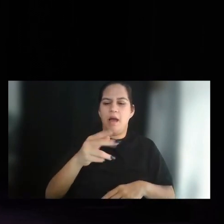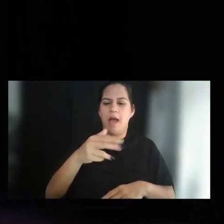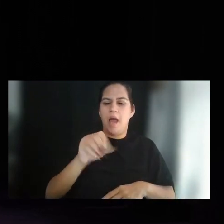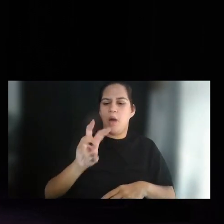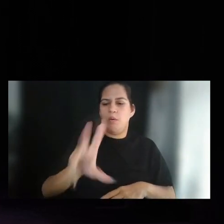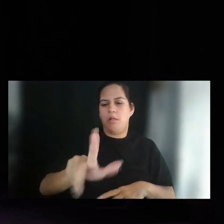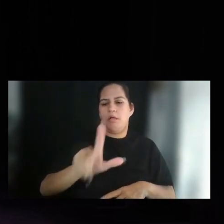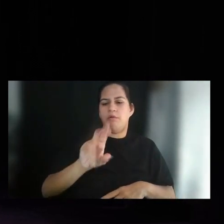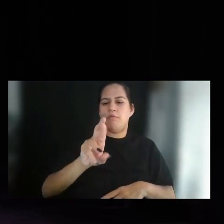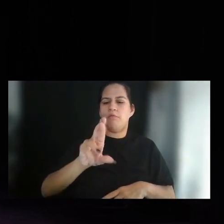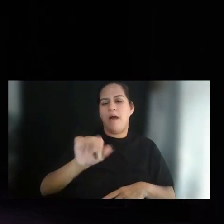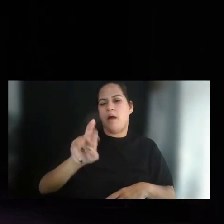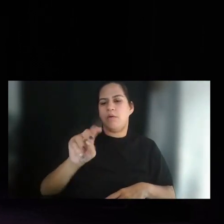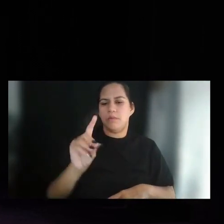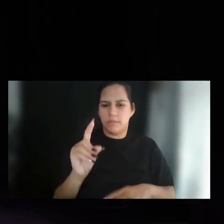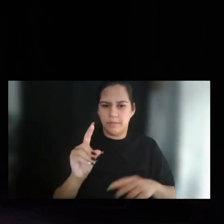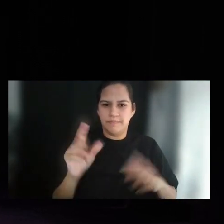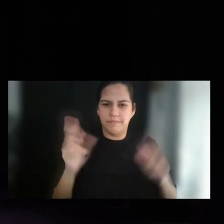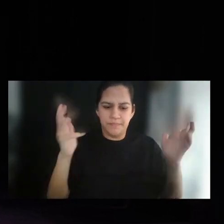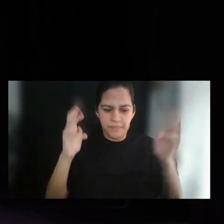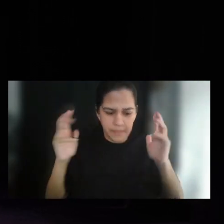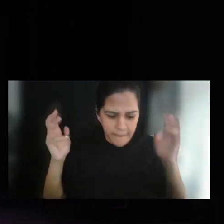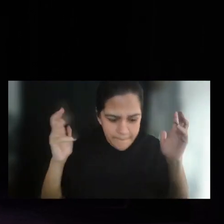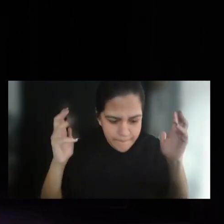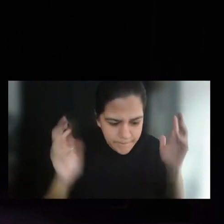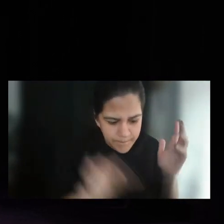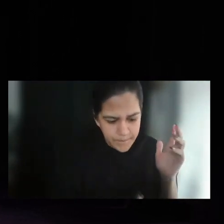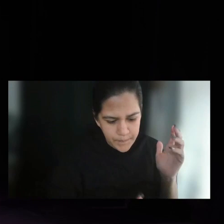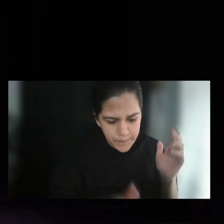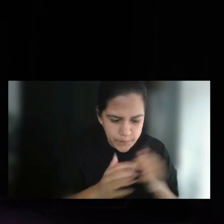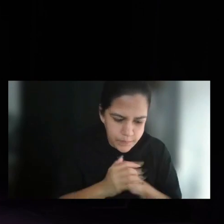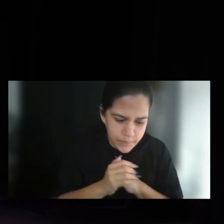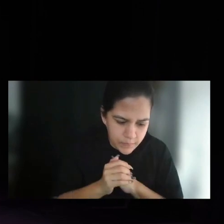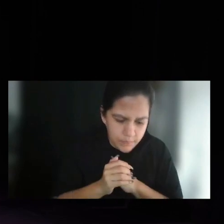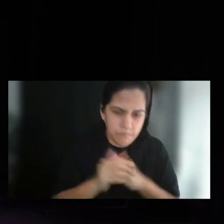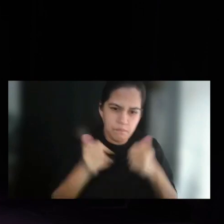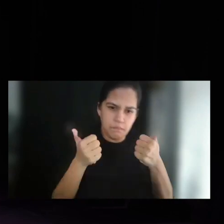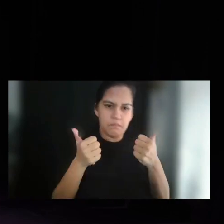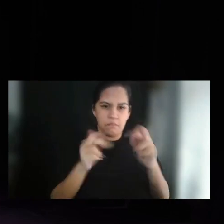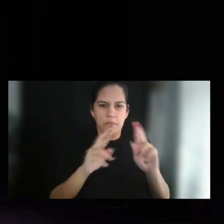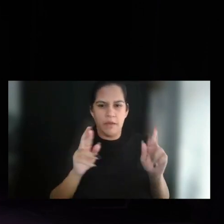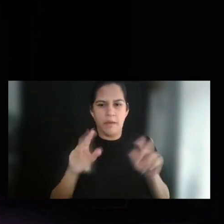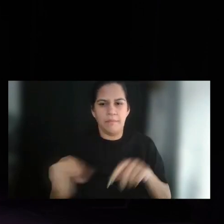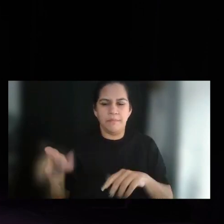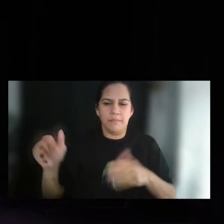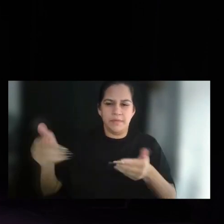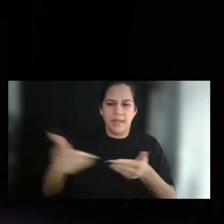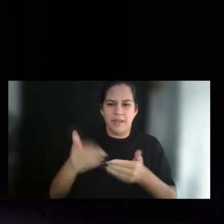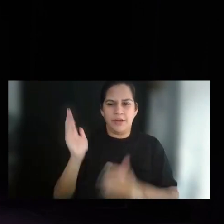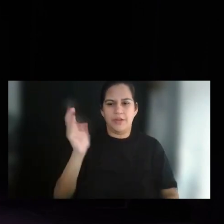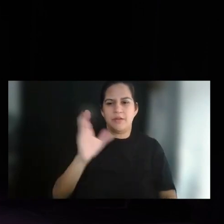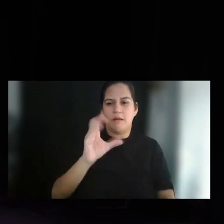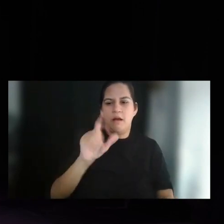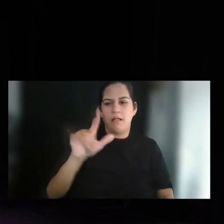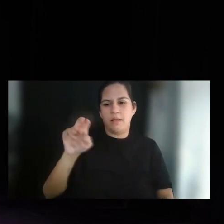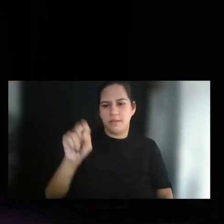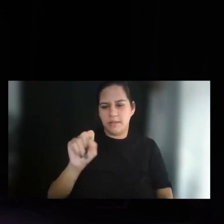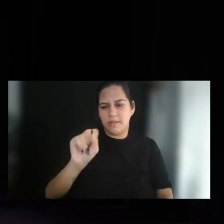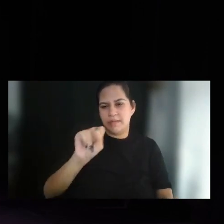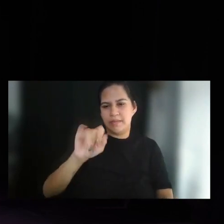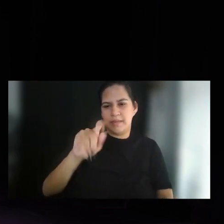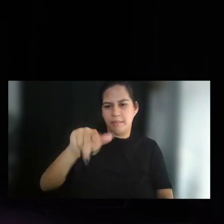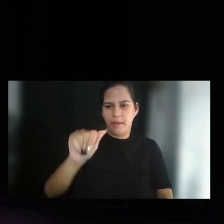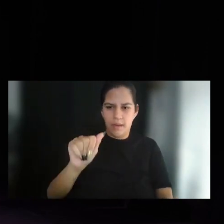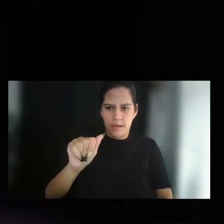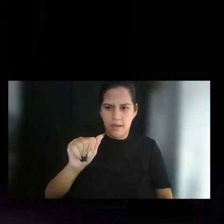the International Presenters Commons, CIPA, Creative Independent Producers Association,